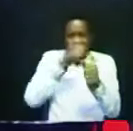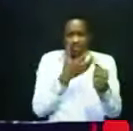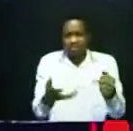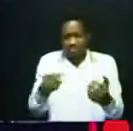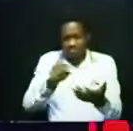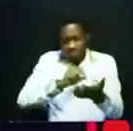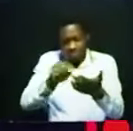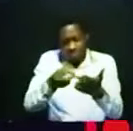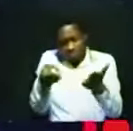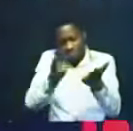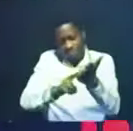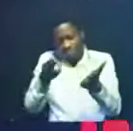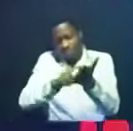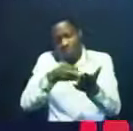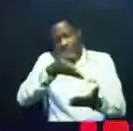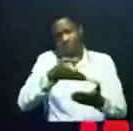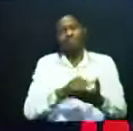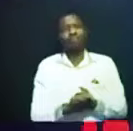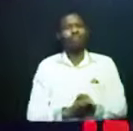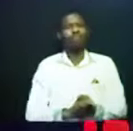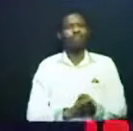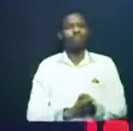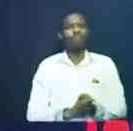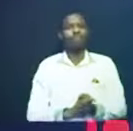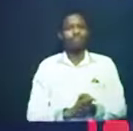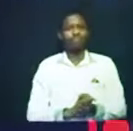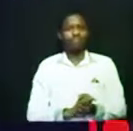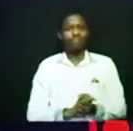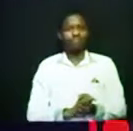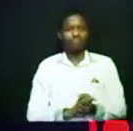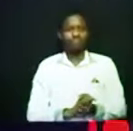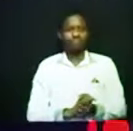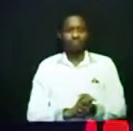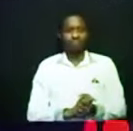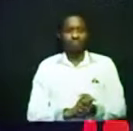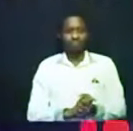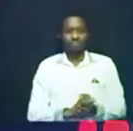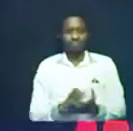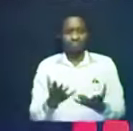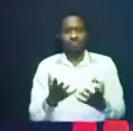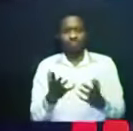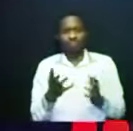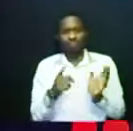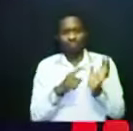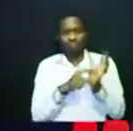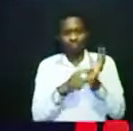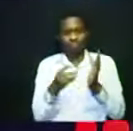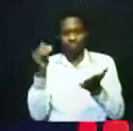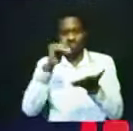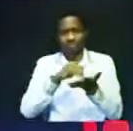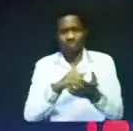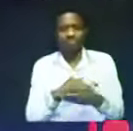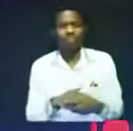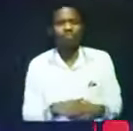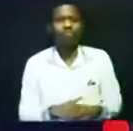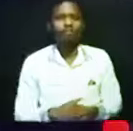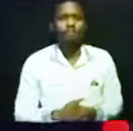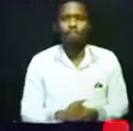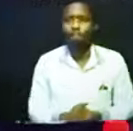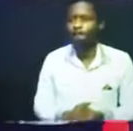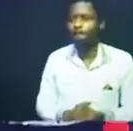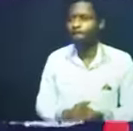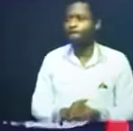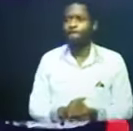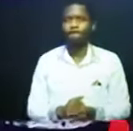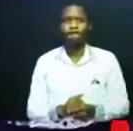Then, now, let's go to verse 8. I want it to be projected so that we'll interact with the scripture. Mama, yen